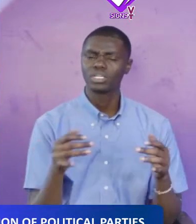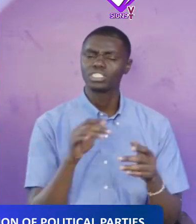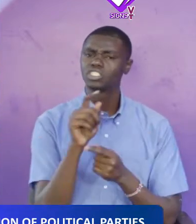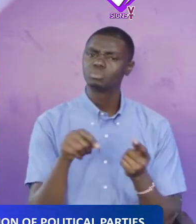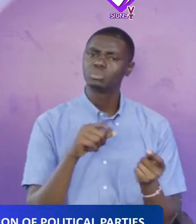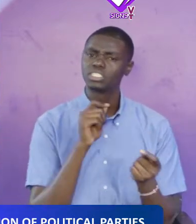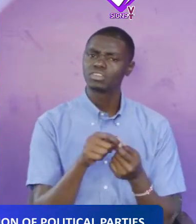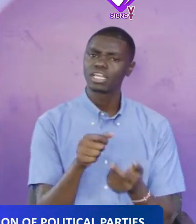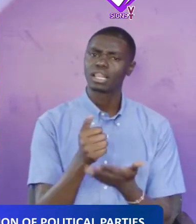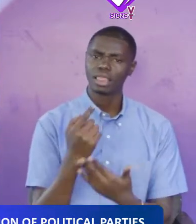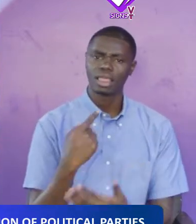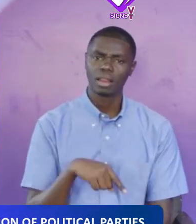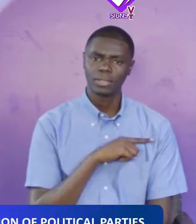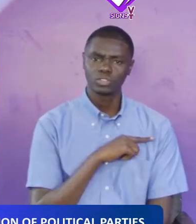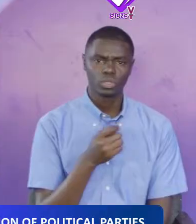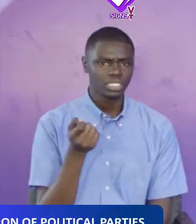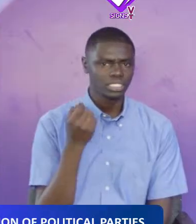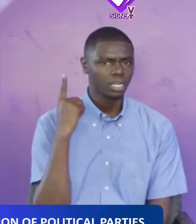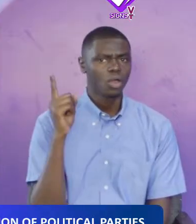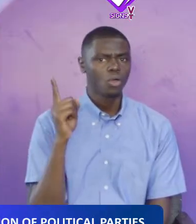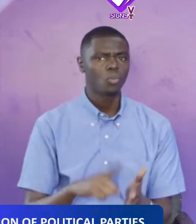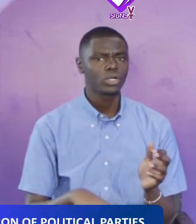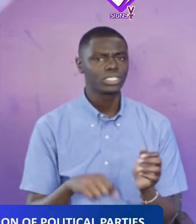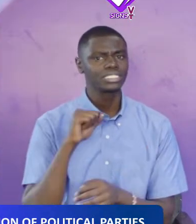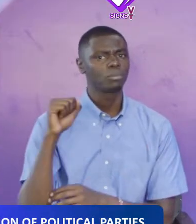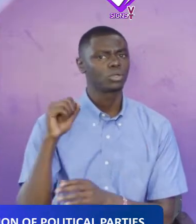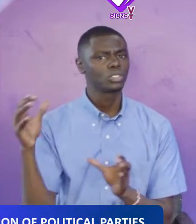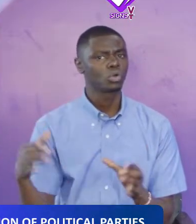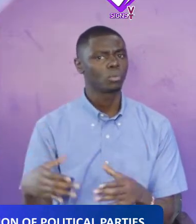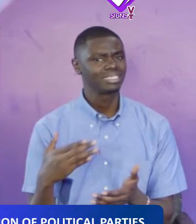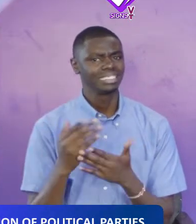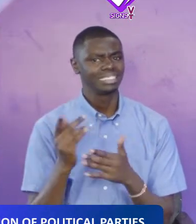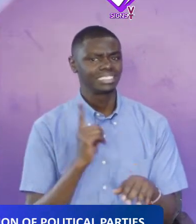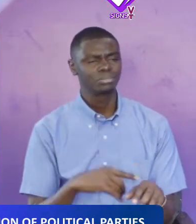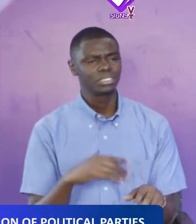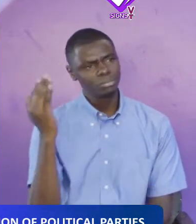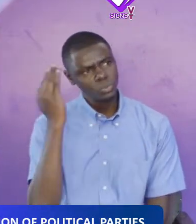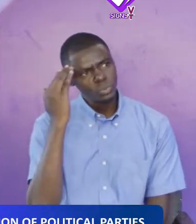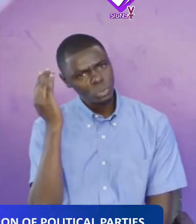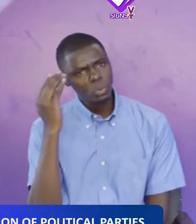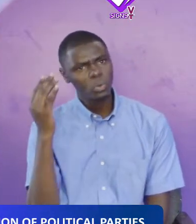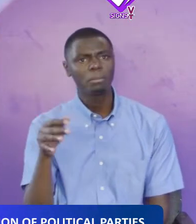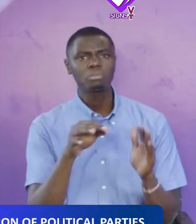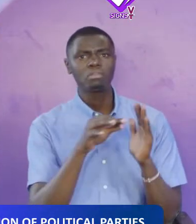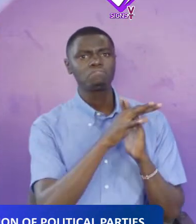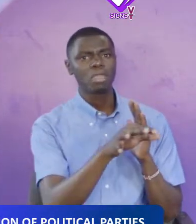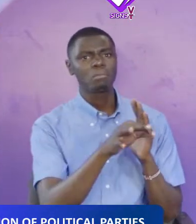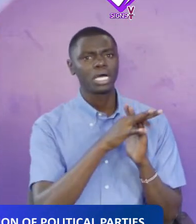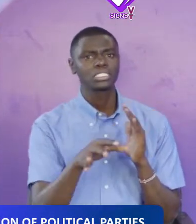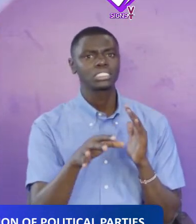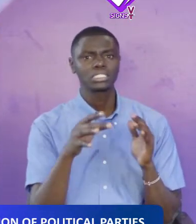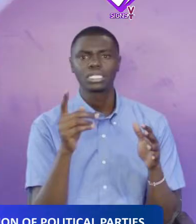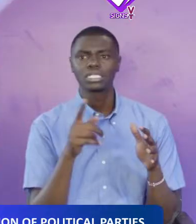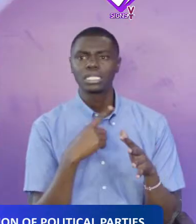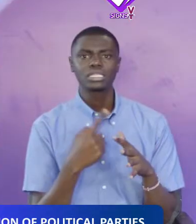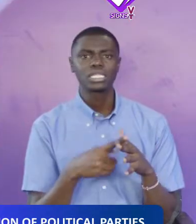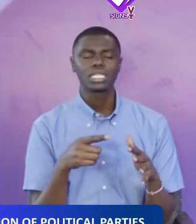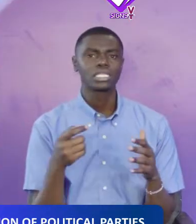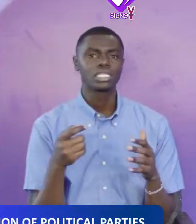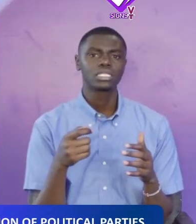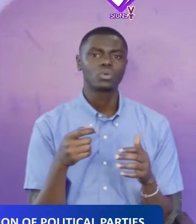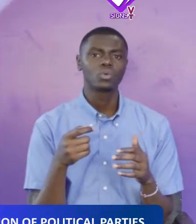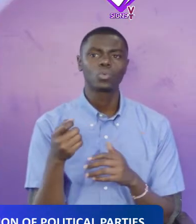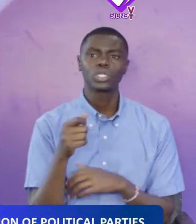help us to understand what is a political party? Because sometimes we only know Yeah. the most famous Yeah. and not get to understand